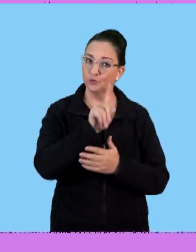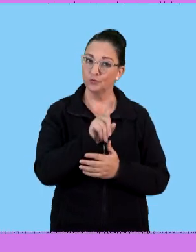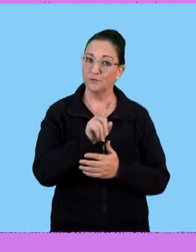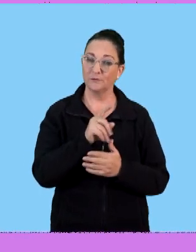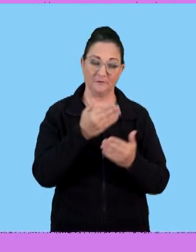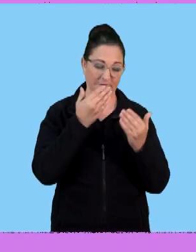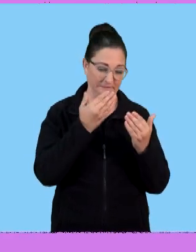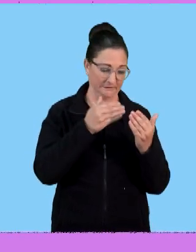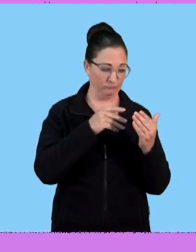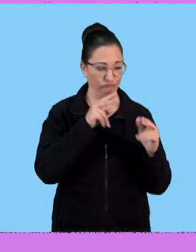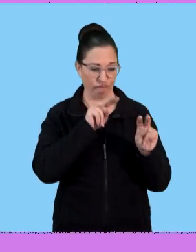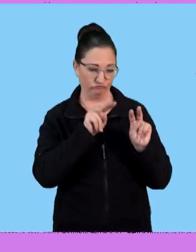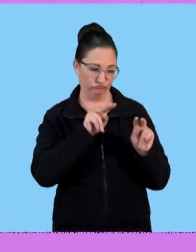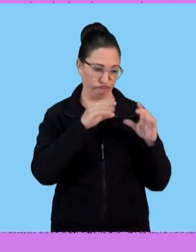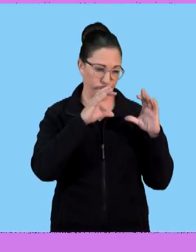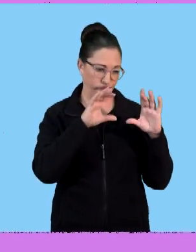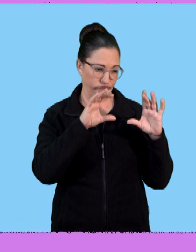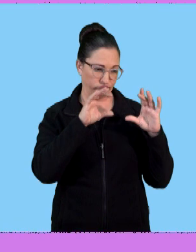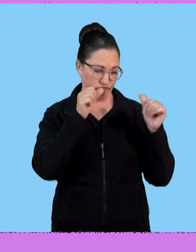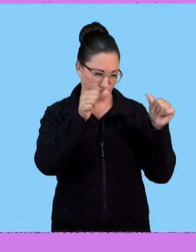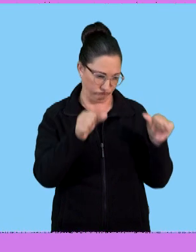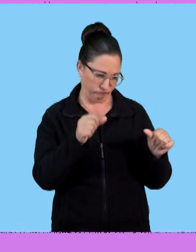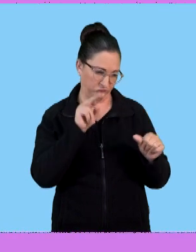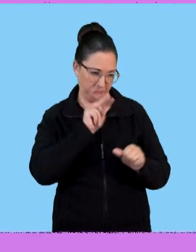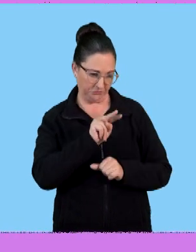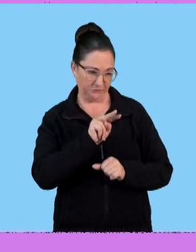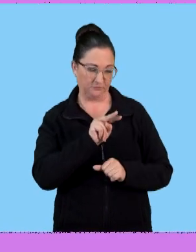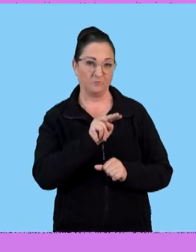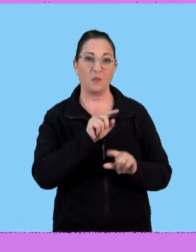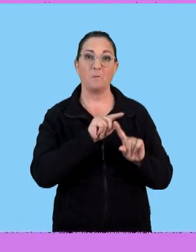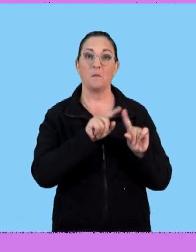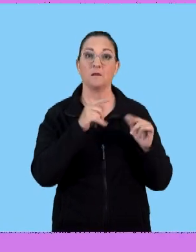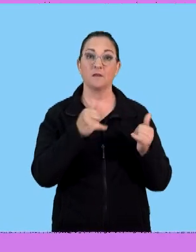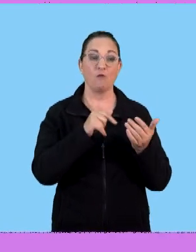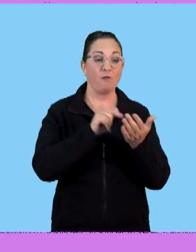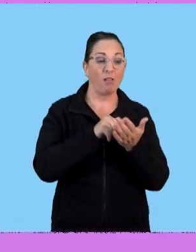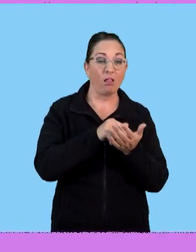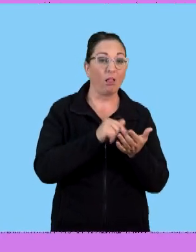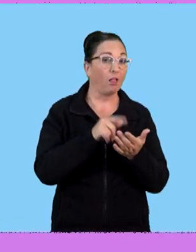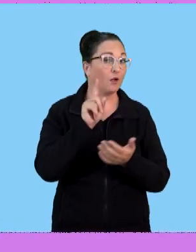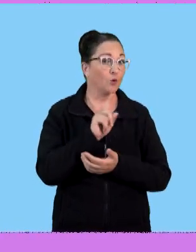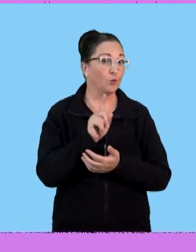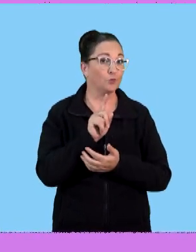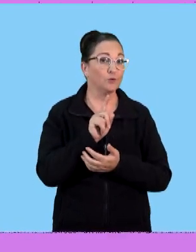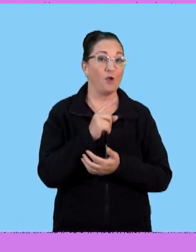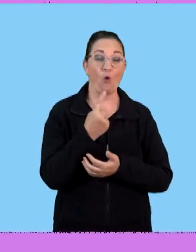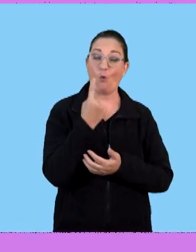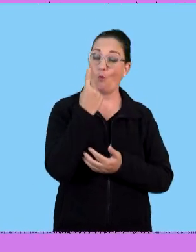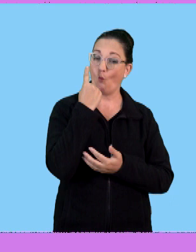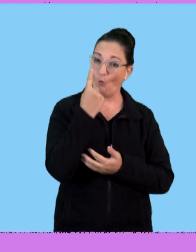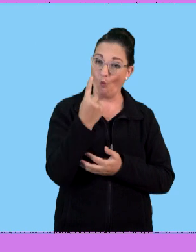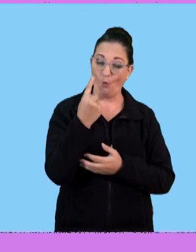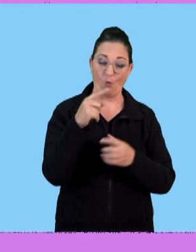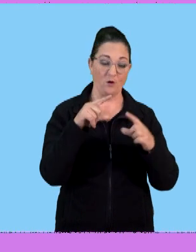says, study the diagram, what we did now, as well as the picture, and calculate the perimeter of what? Of